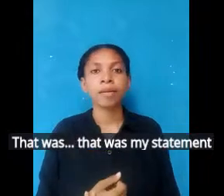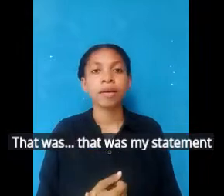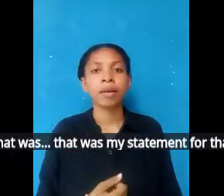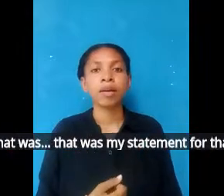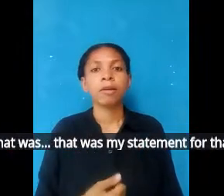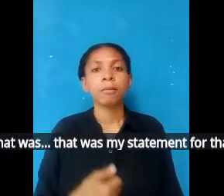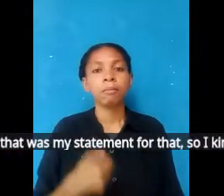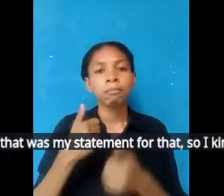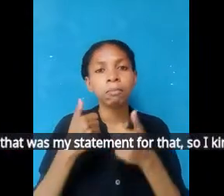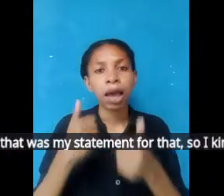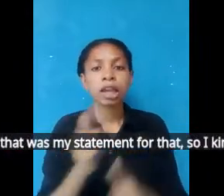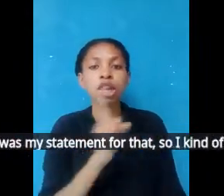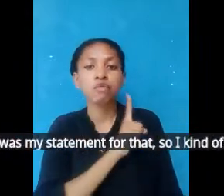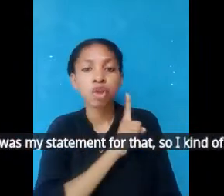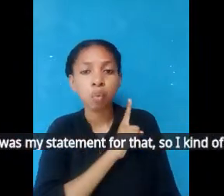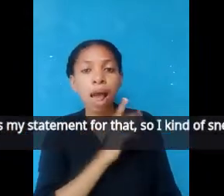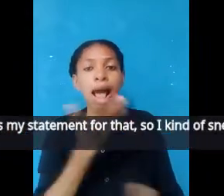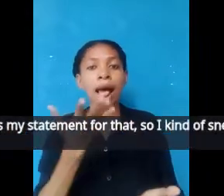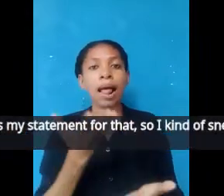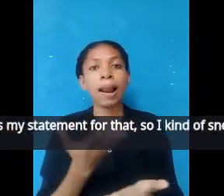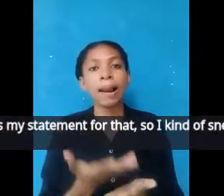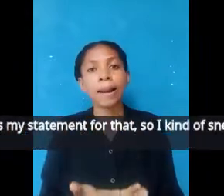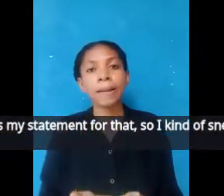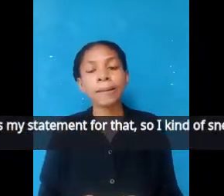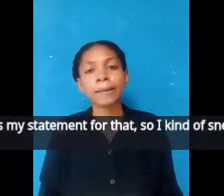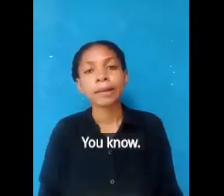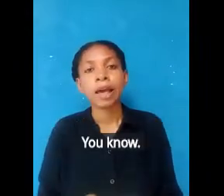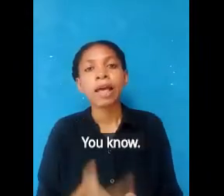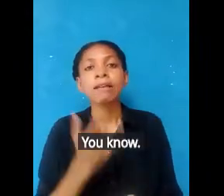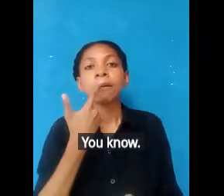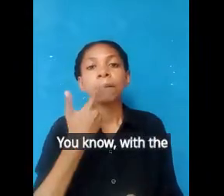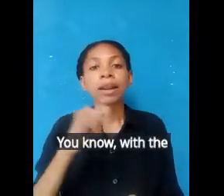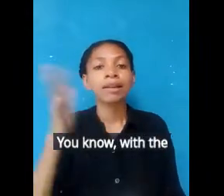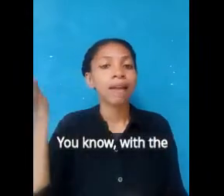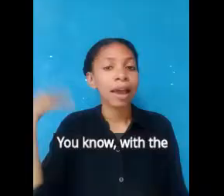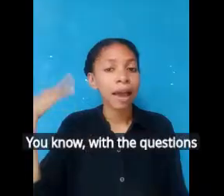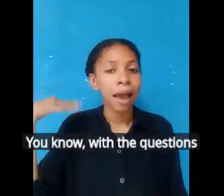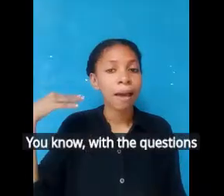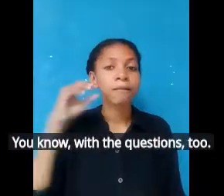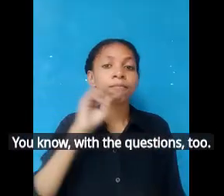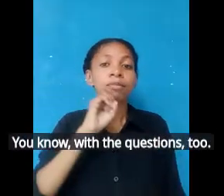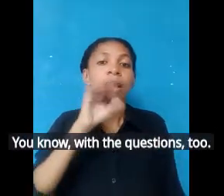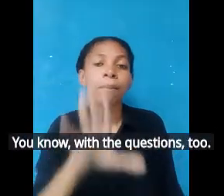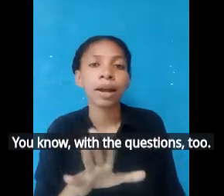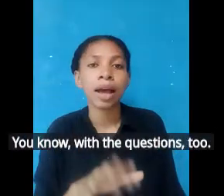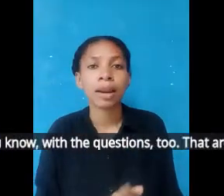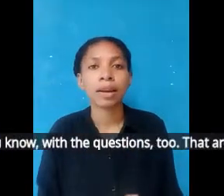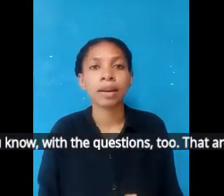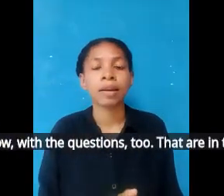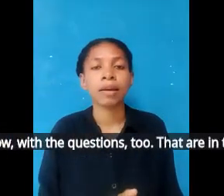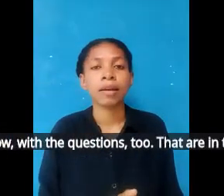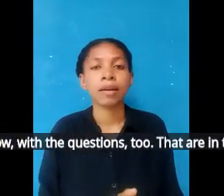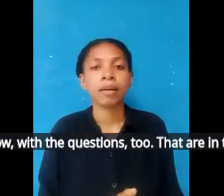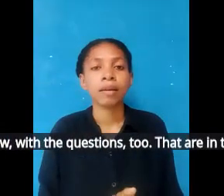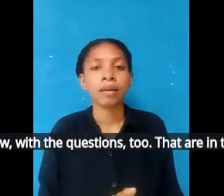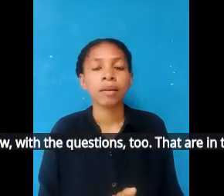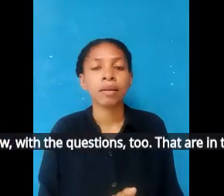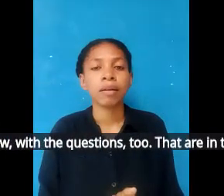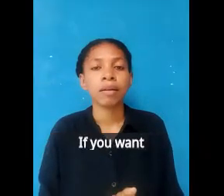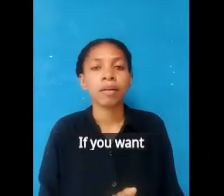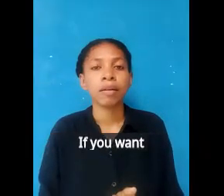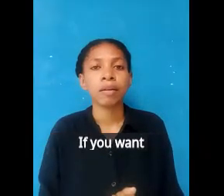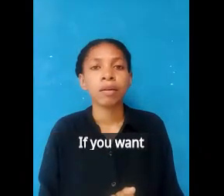of sneaked that in there earlier. You know, with the questions too that are in the chat, if you